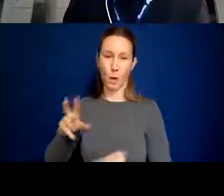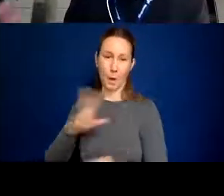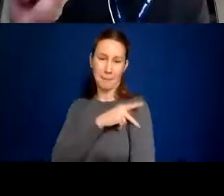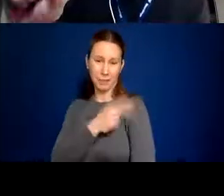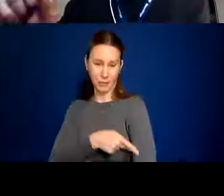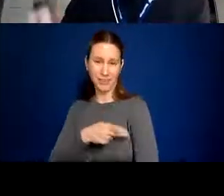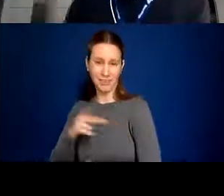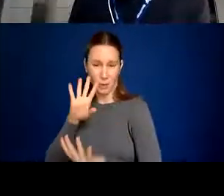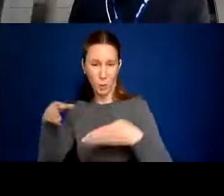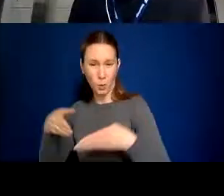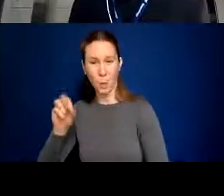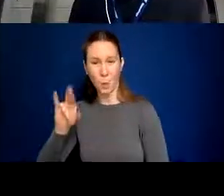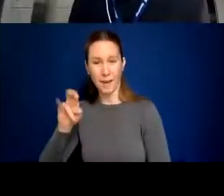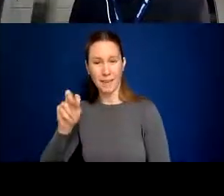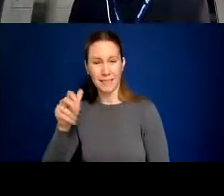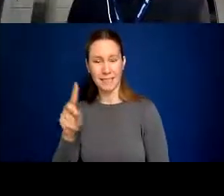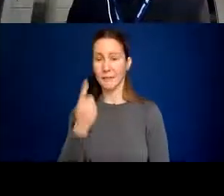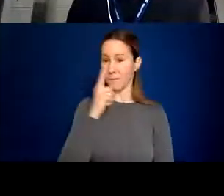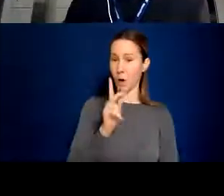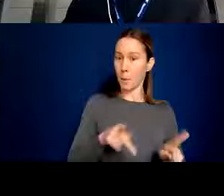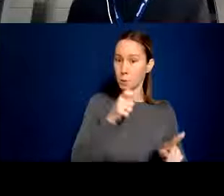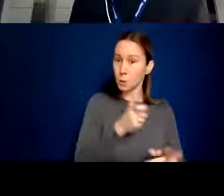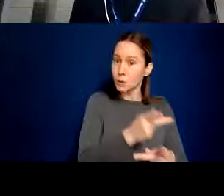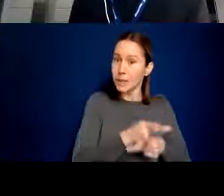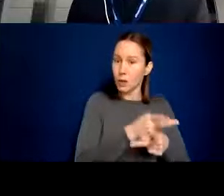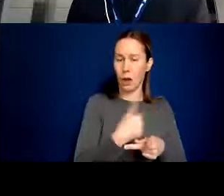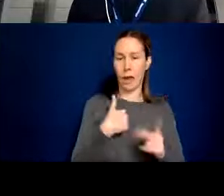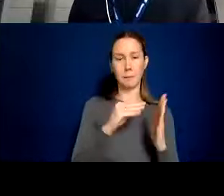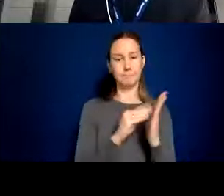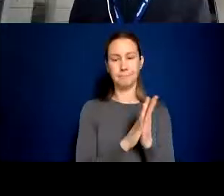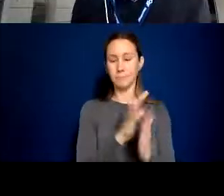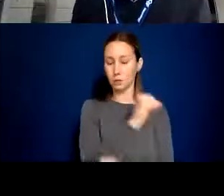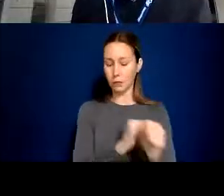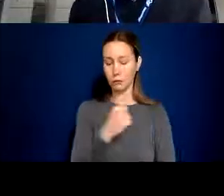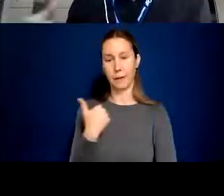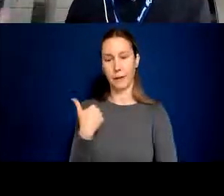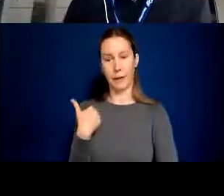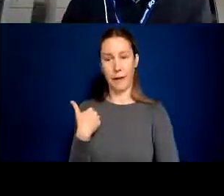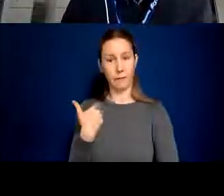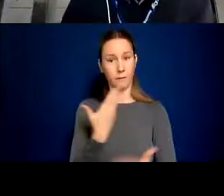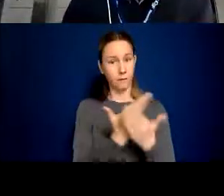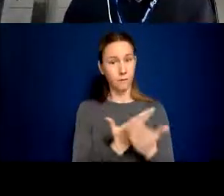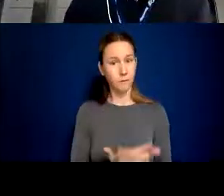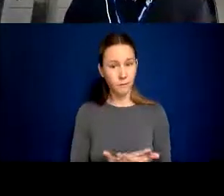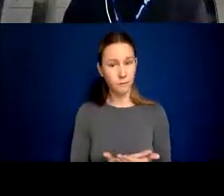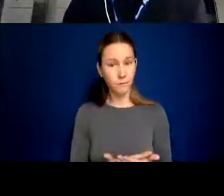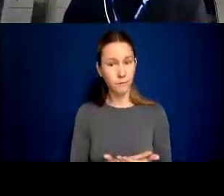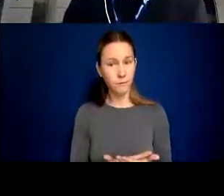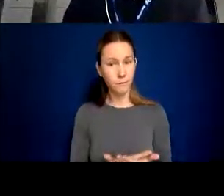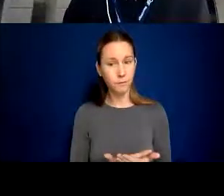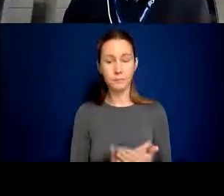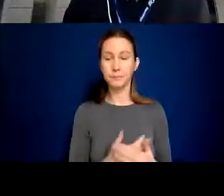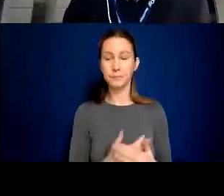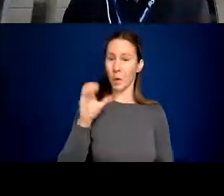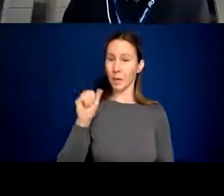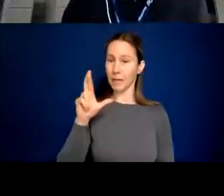caregiver, and I'm marking here the strategies that have the best evidence for efficacy. So in the